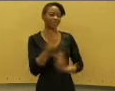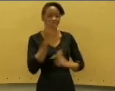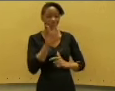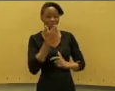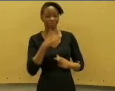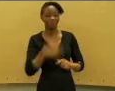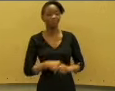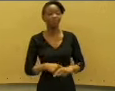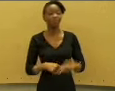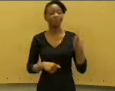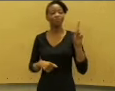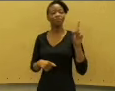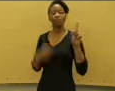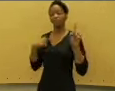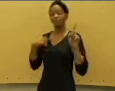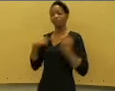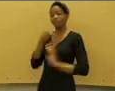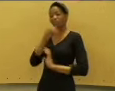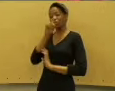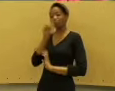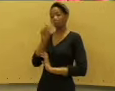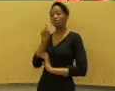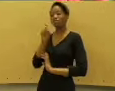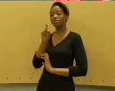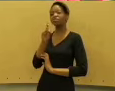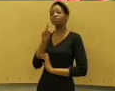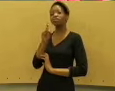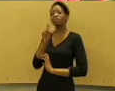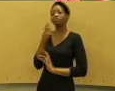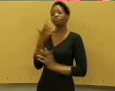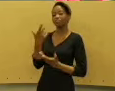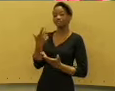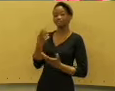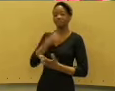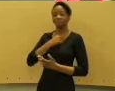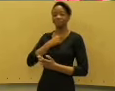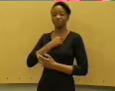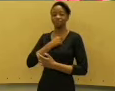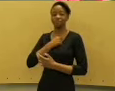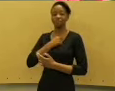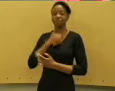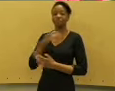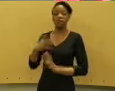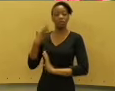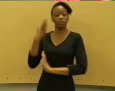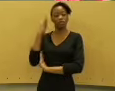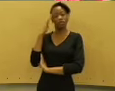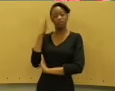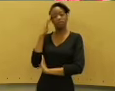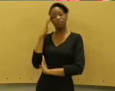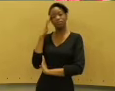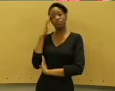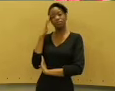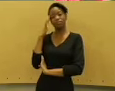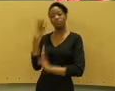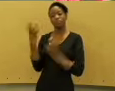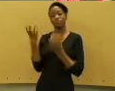mine is just a very small question, but I wanted to know how, well, because, you know, things